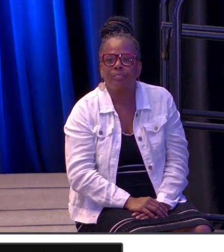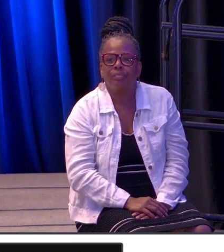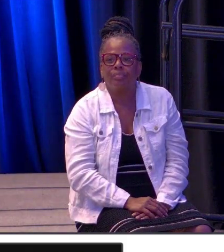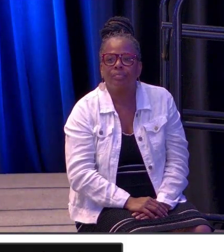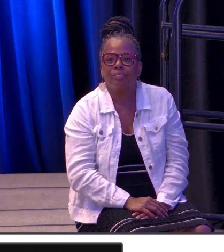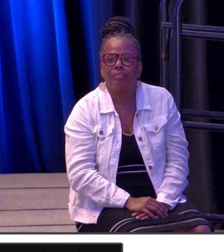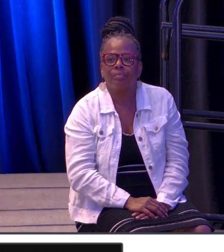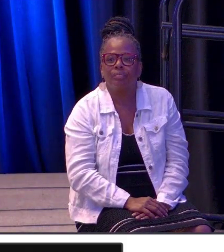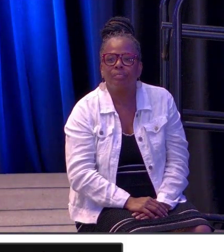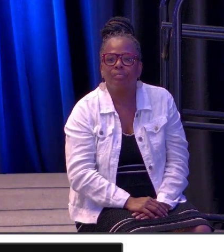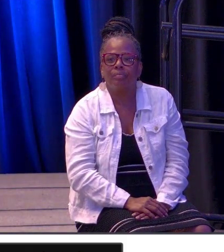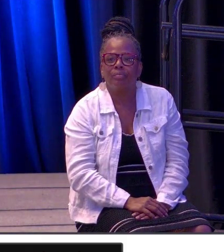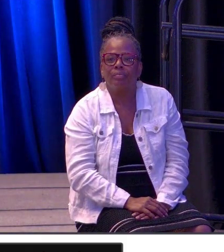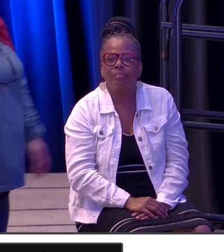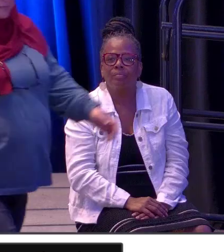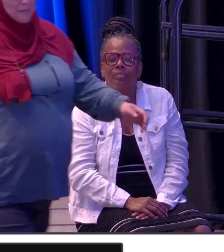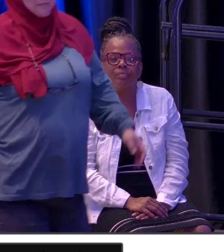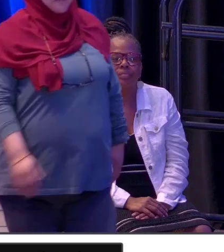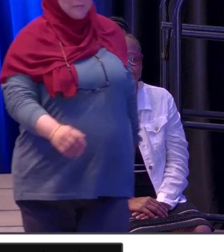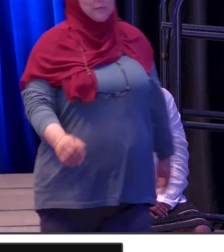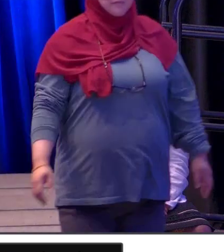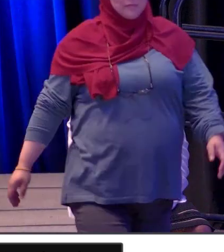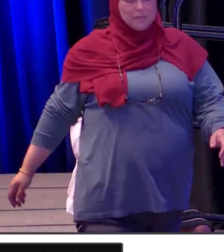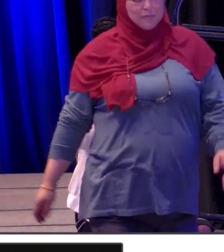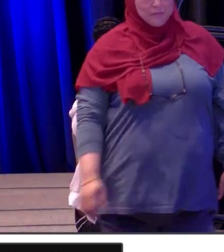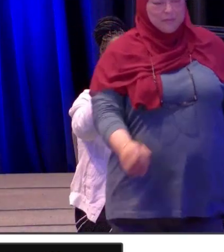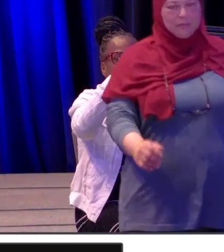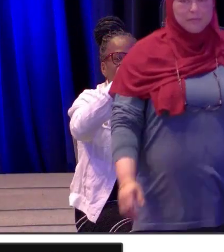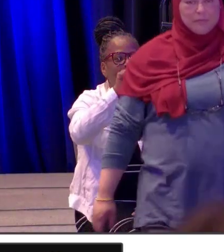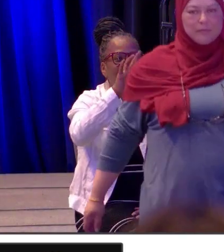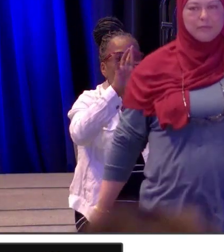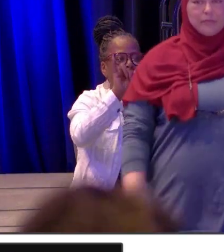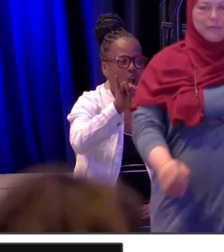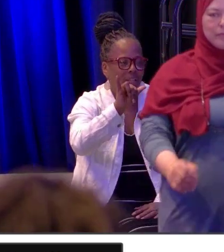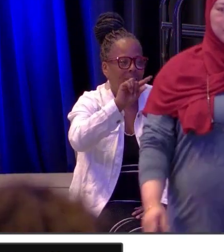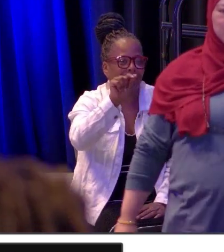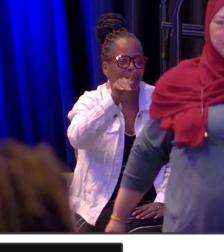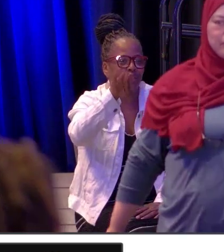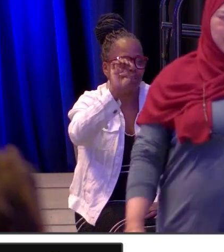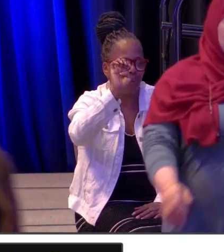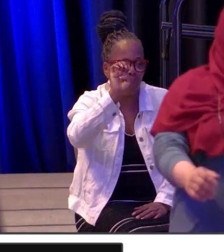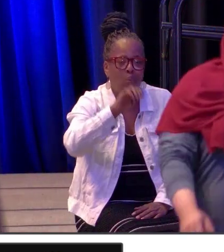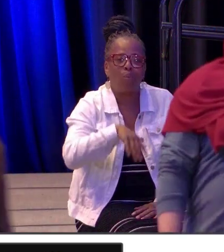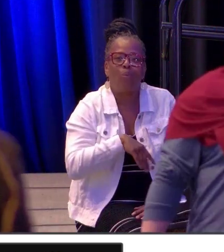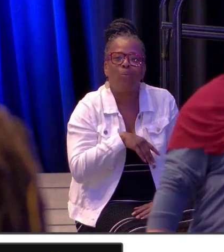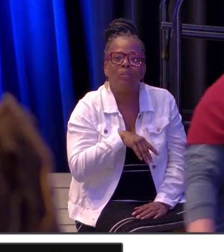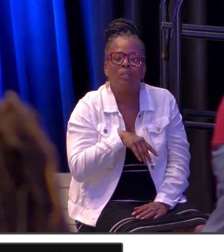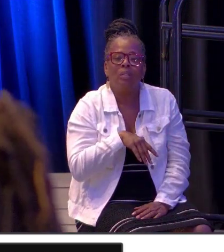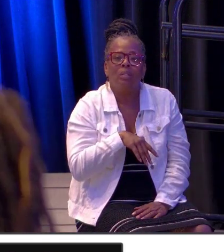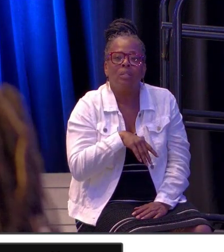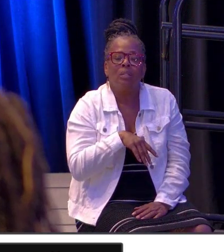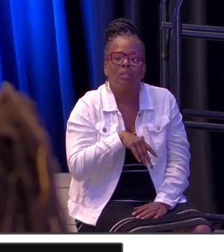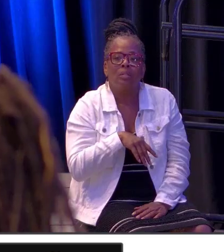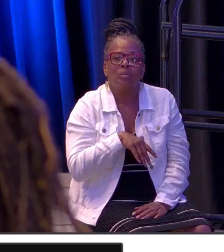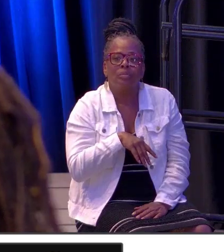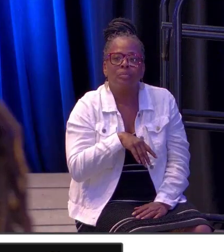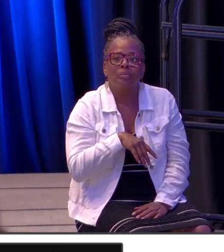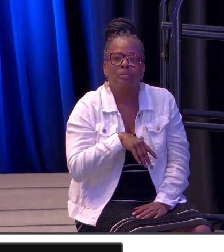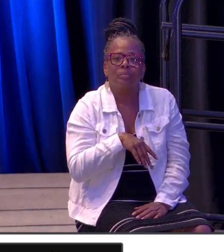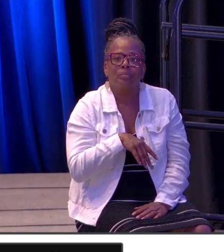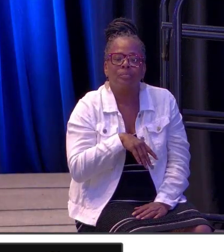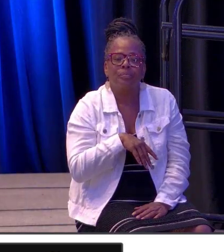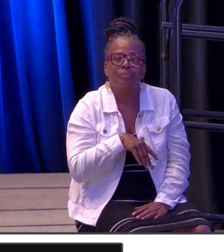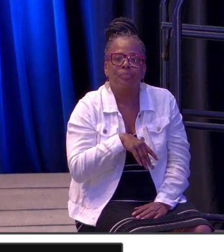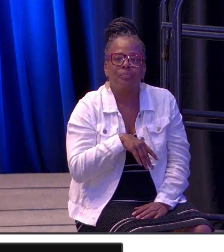There we go. Party zone. All right. So what I want you to do is, in response